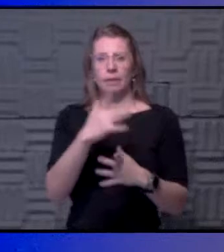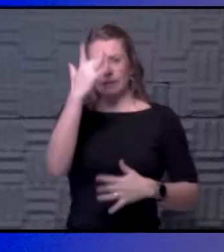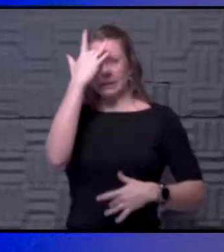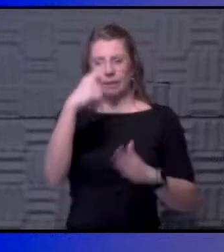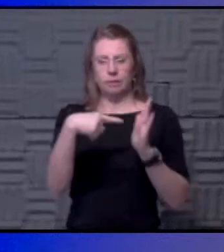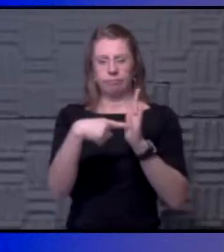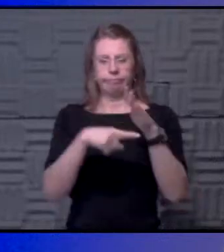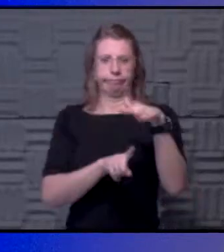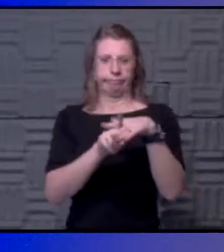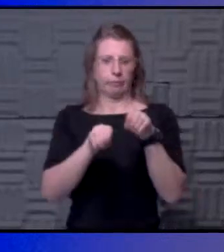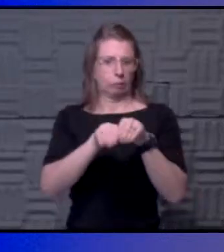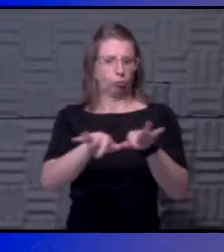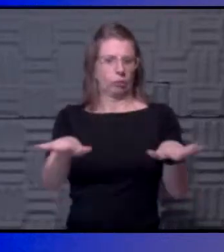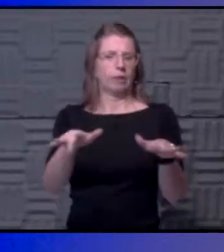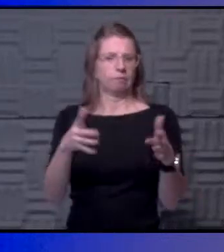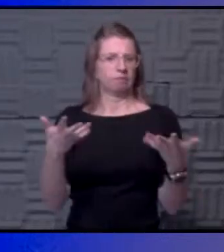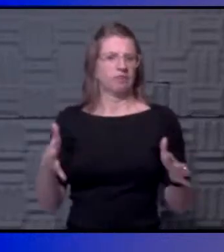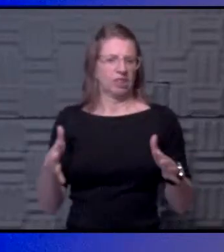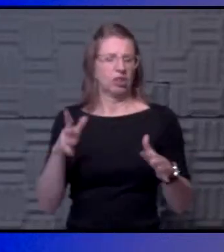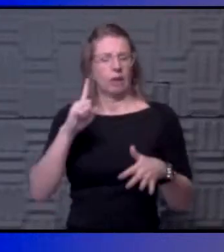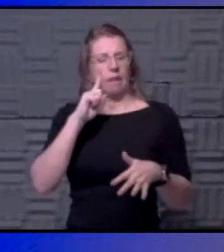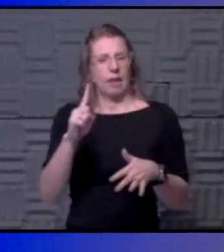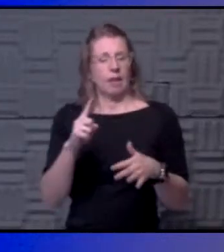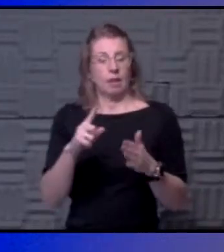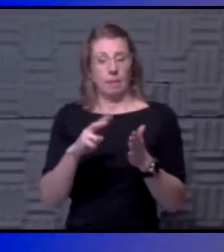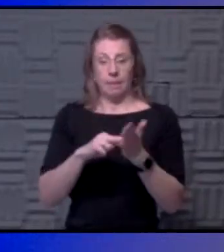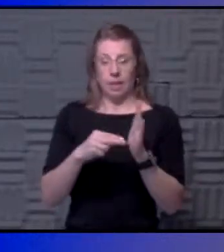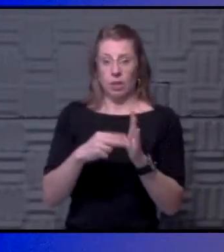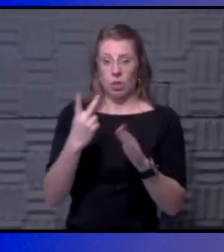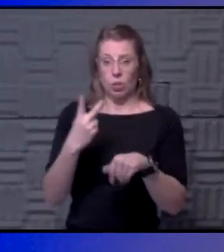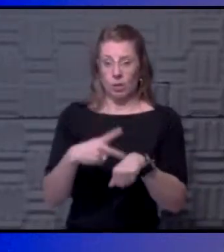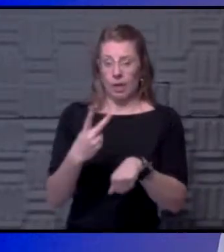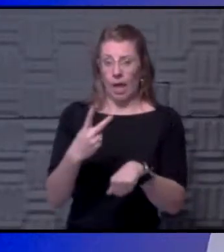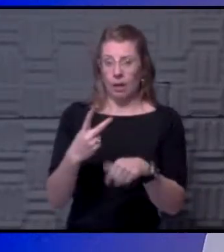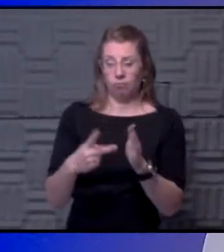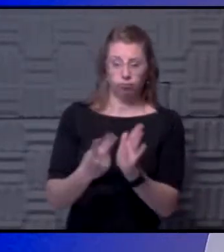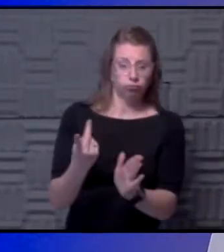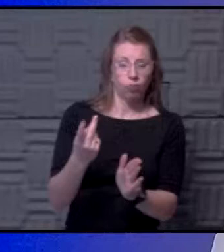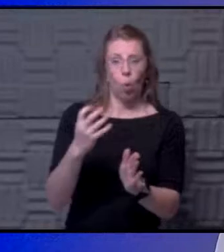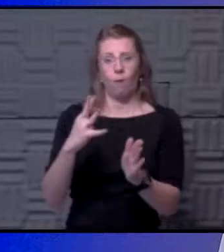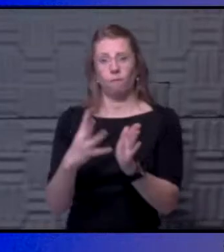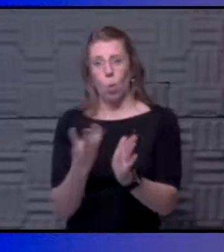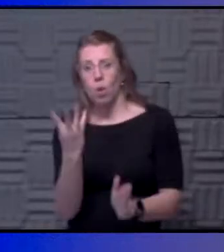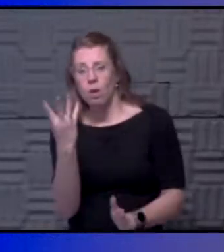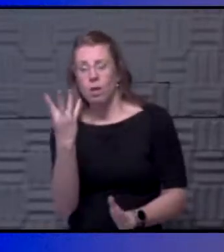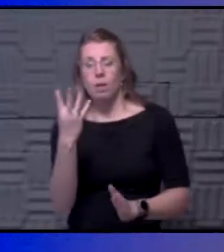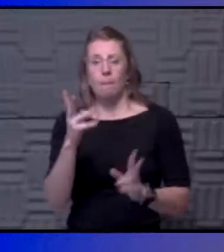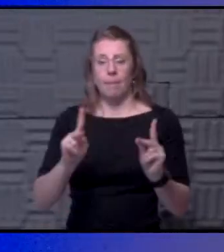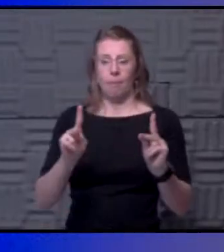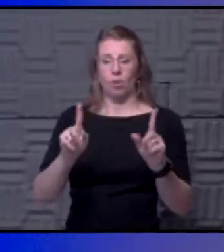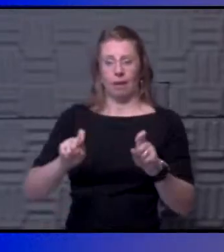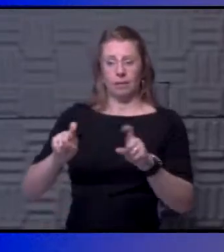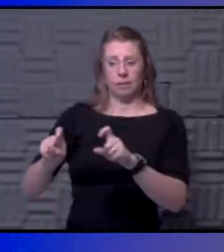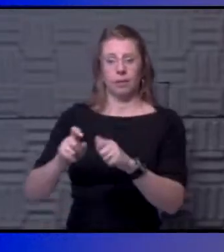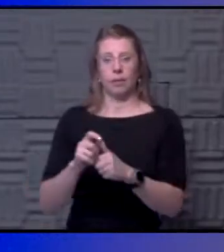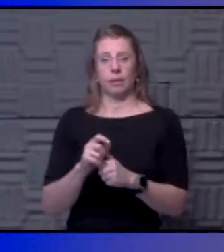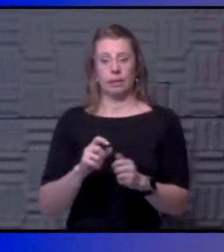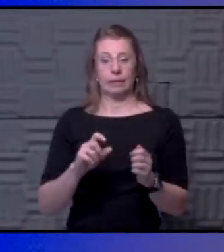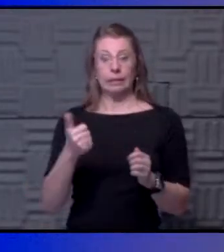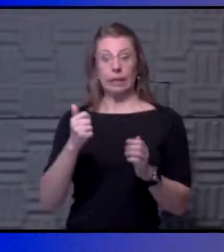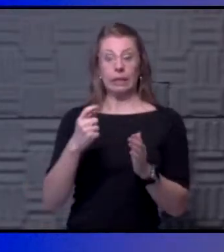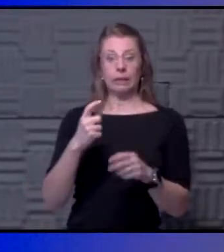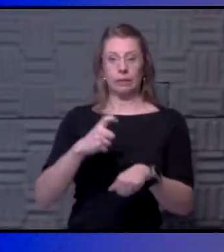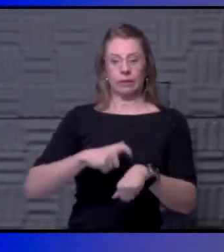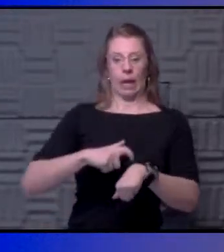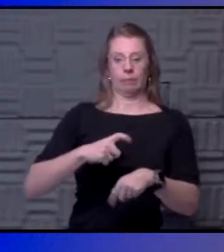out there. As we know, we have seen, is that 2 times the amount of the people that are being tested? Is it 4 times? At one point they were saying, 10 times the